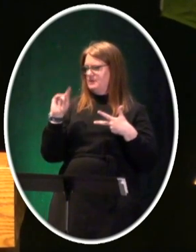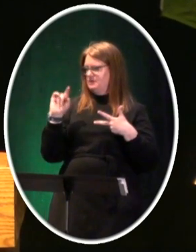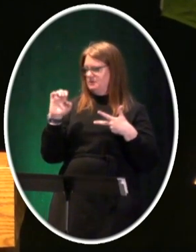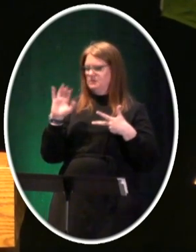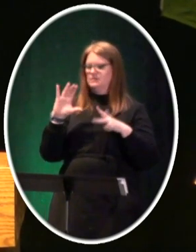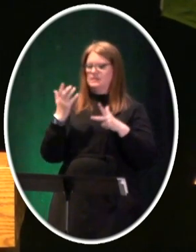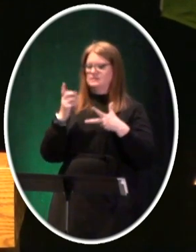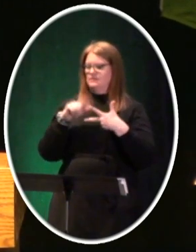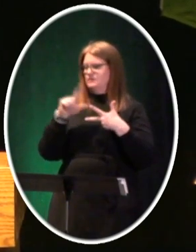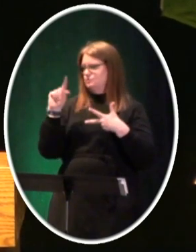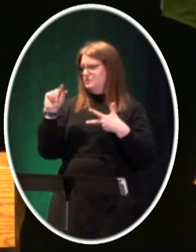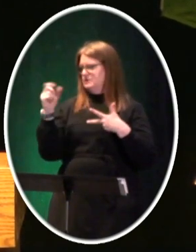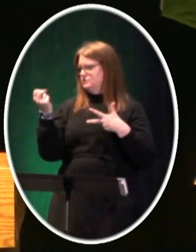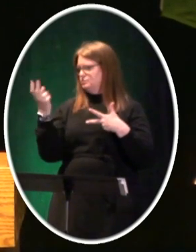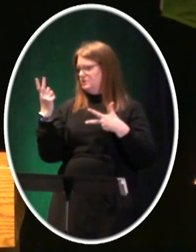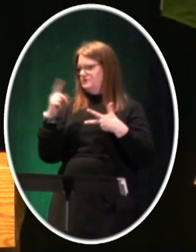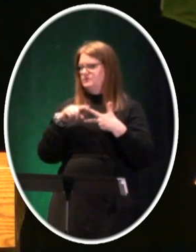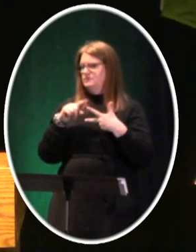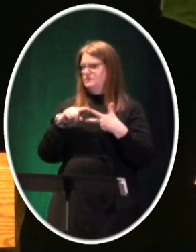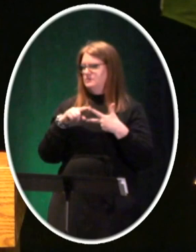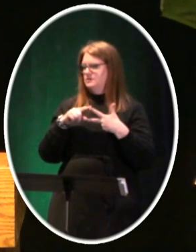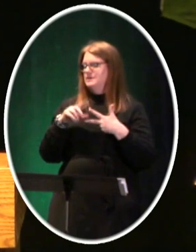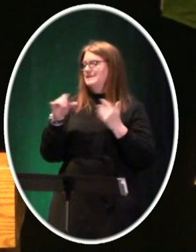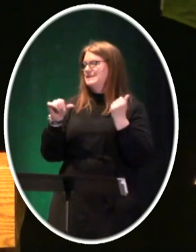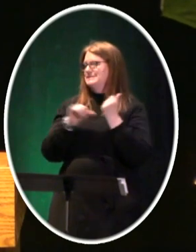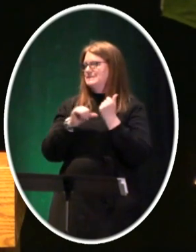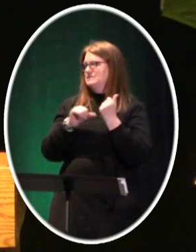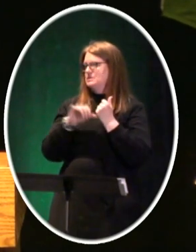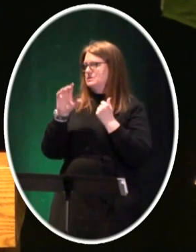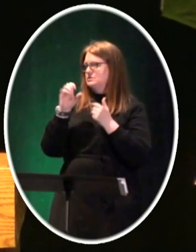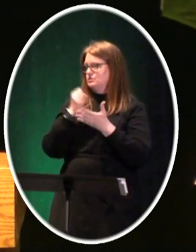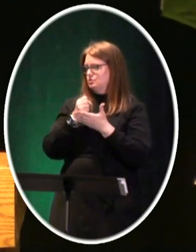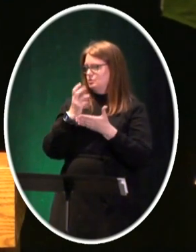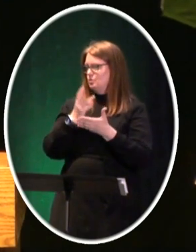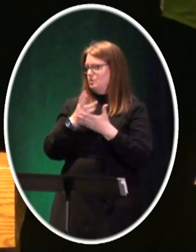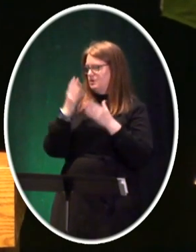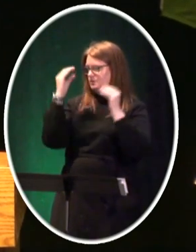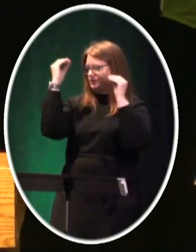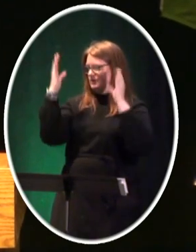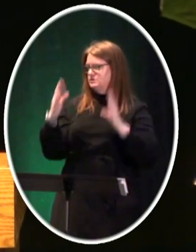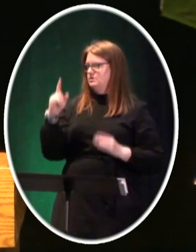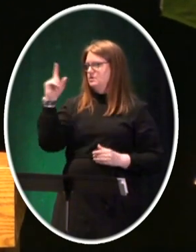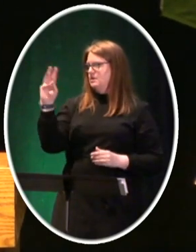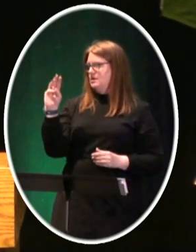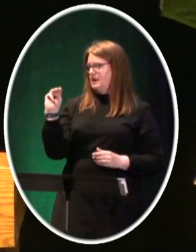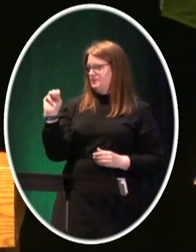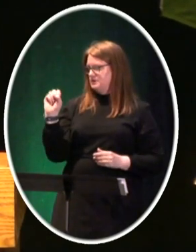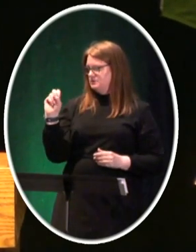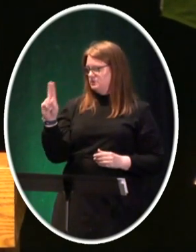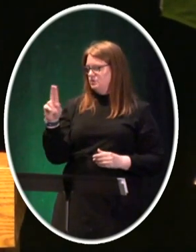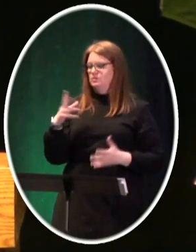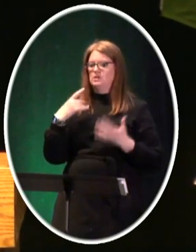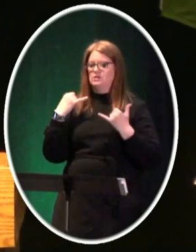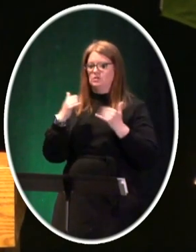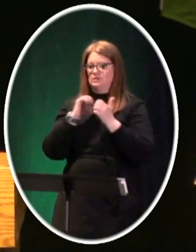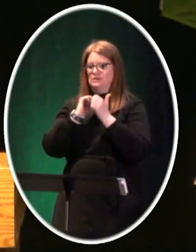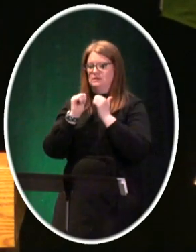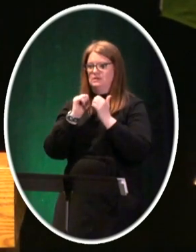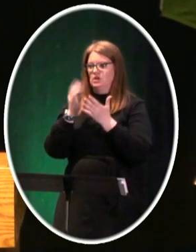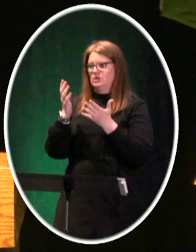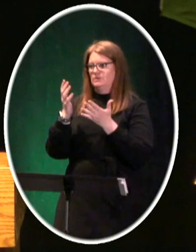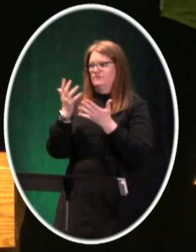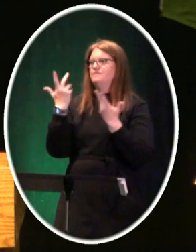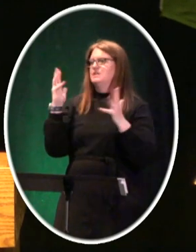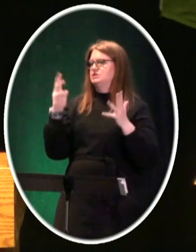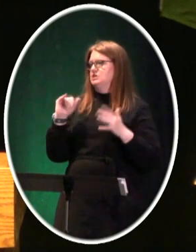2012. Stephanie is an assistant social work professor at Minot State University and is currently completing her PhD